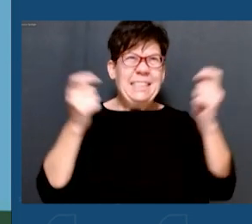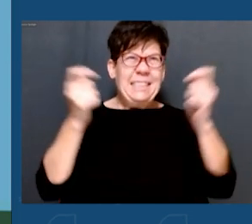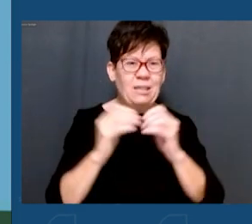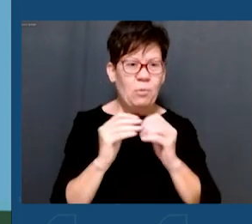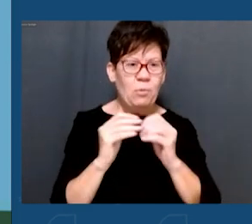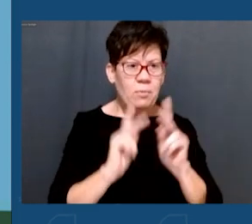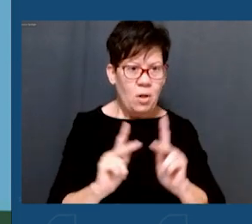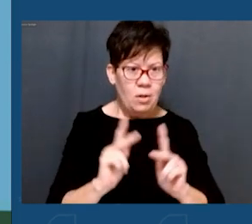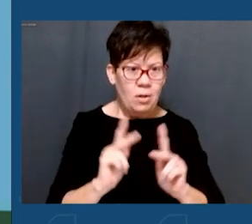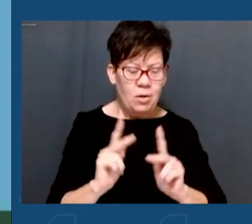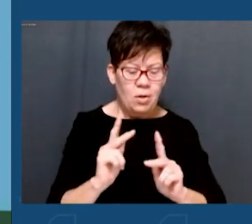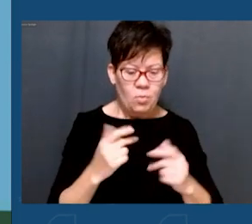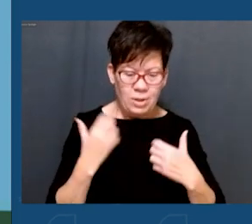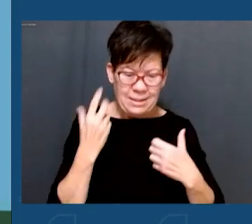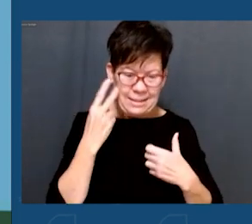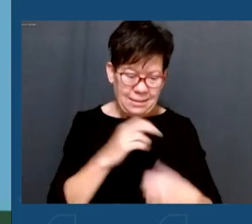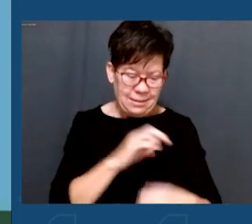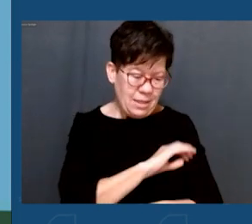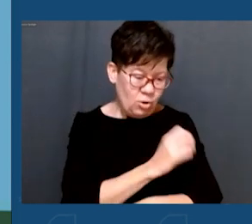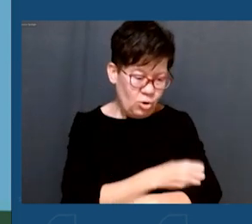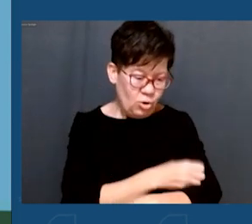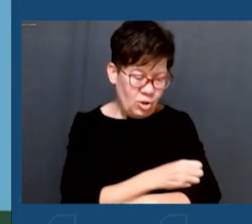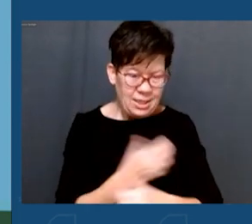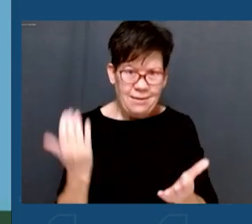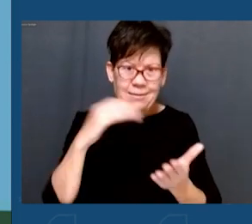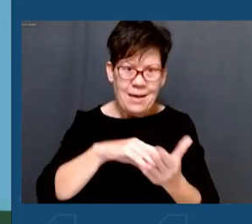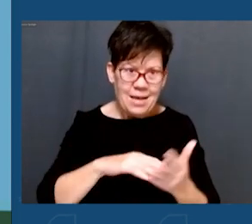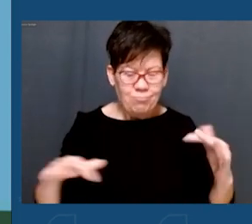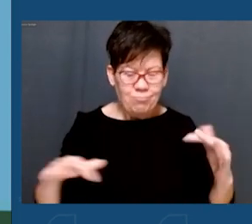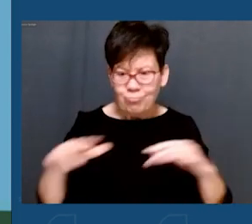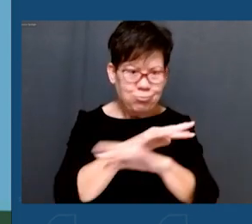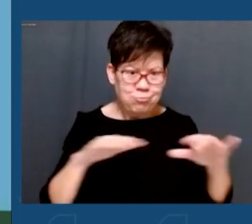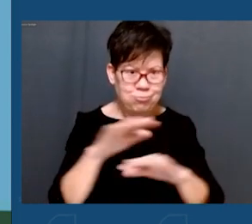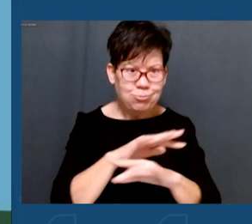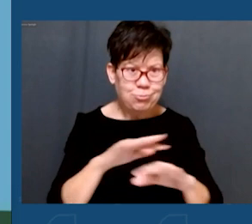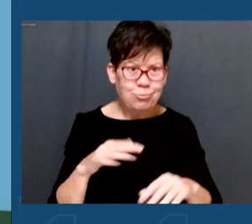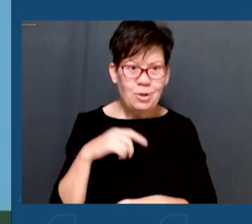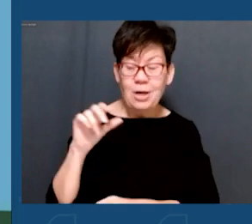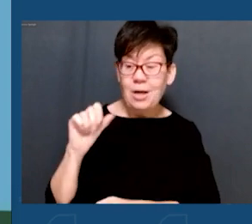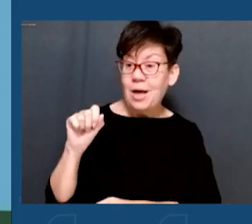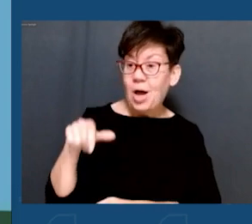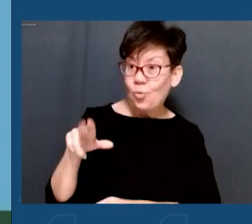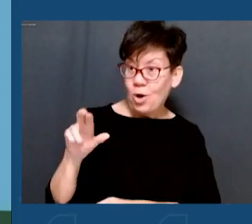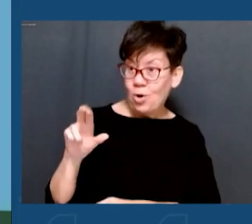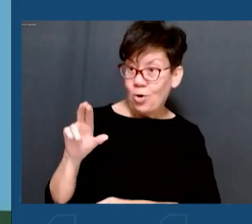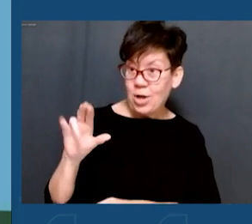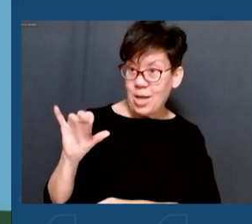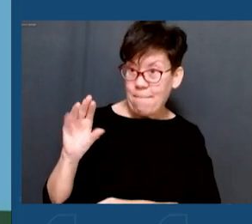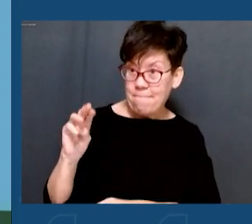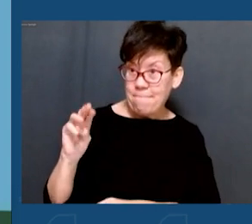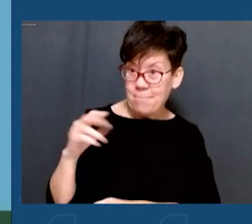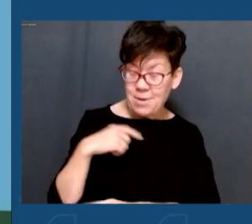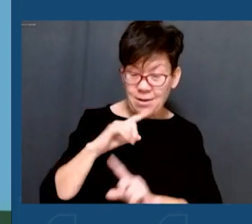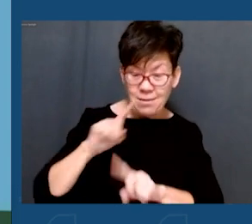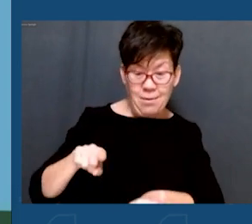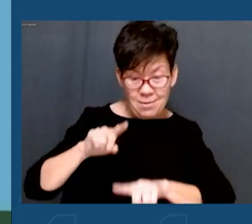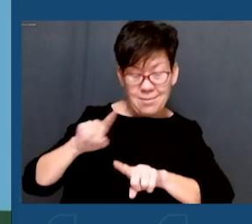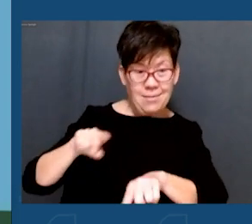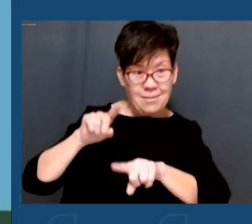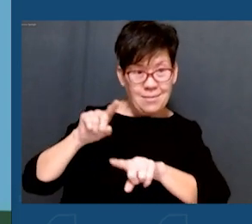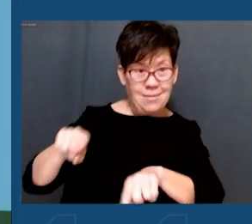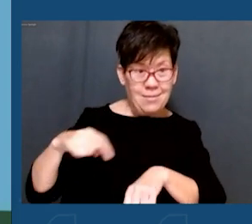attractions. The Aquarium. I've been coming here since I was a little kid. It is amazing. It's